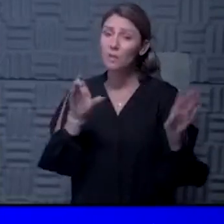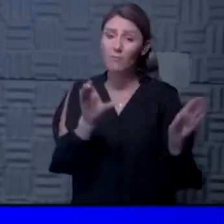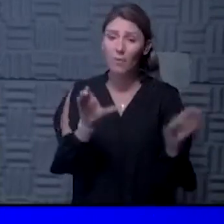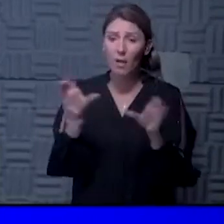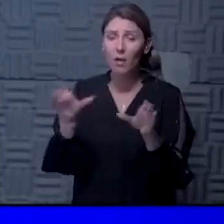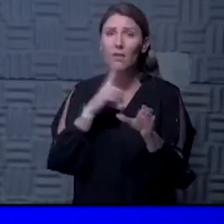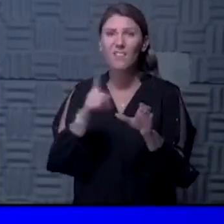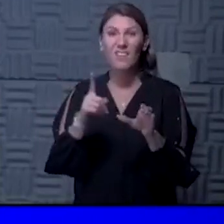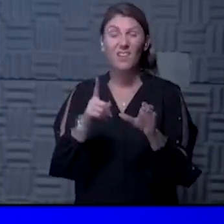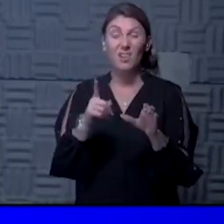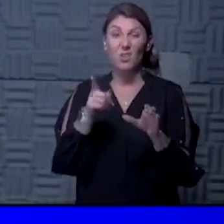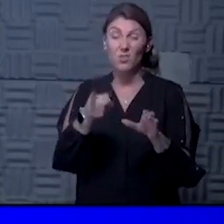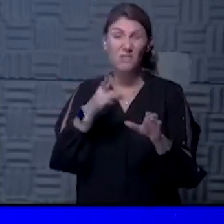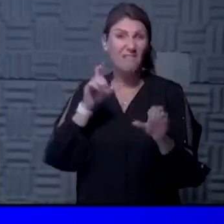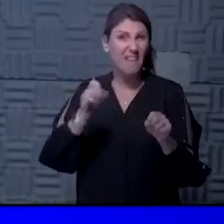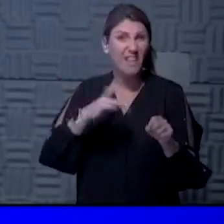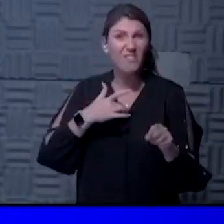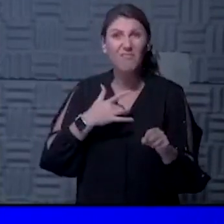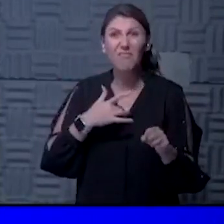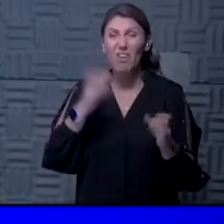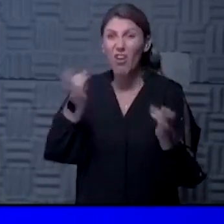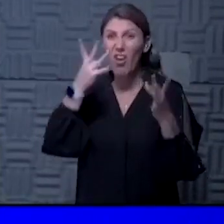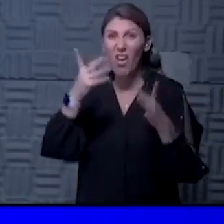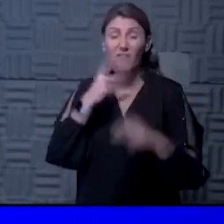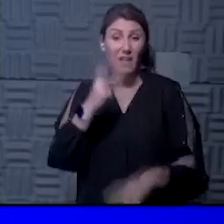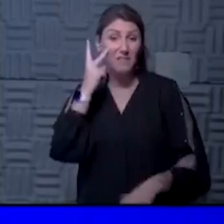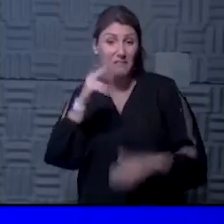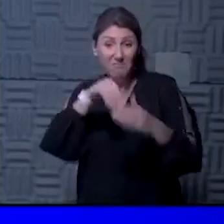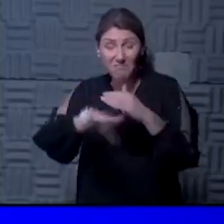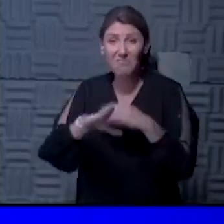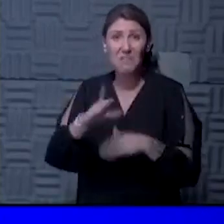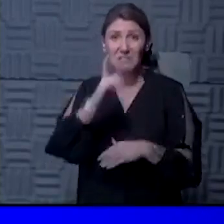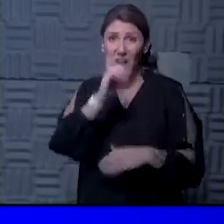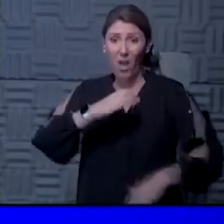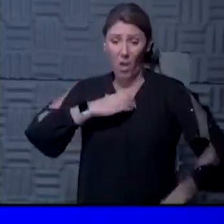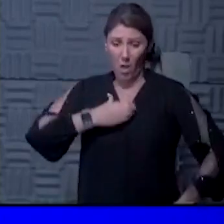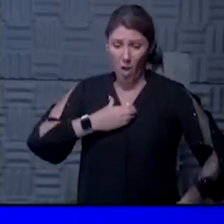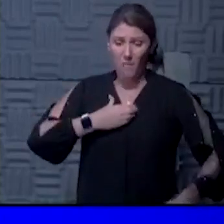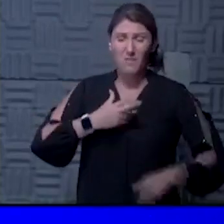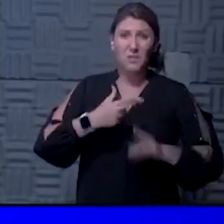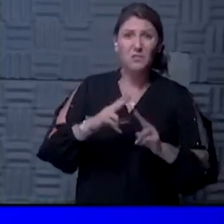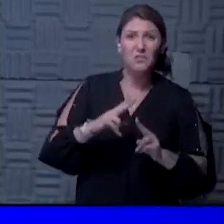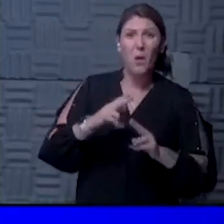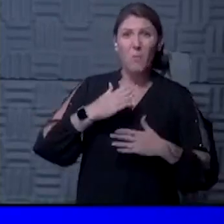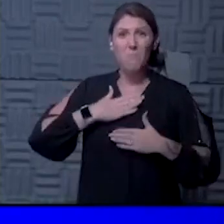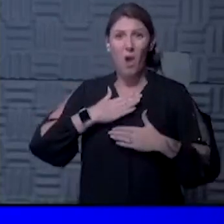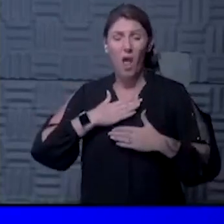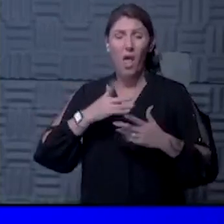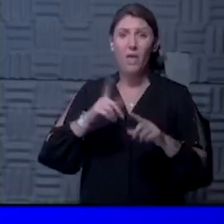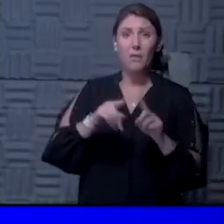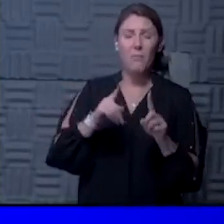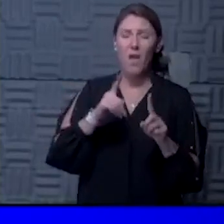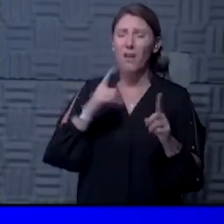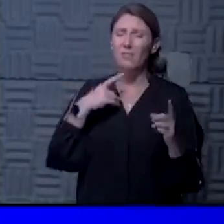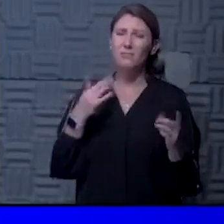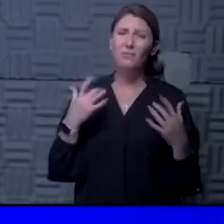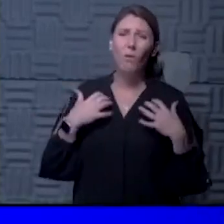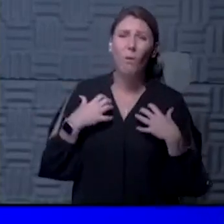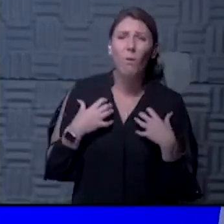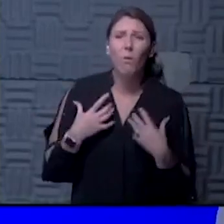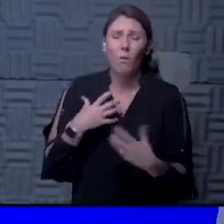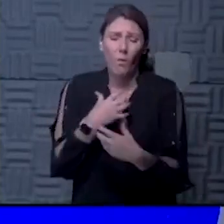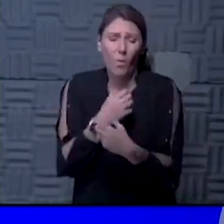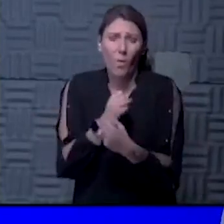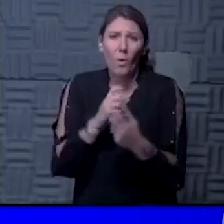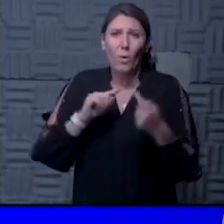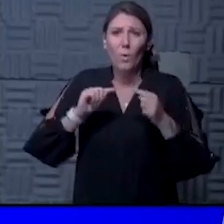can just feel horrible. I've seen patients on the floor who come in, they don't have cough or shortness of breath, they just feel horrible with bad fevers, bad aches.